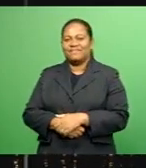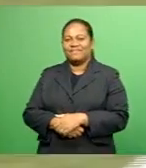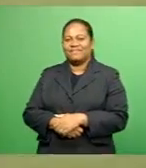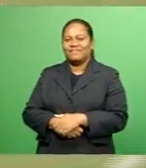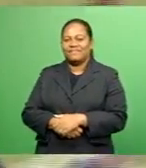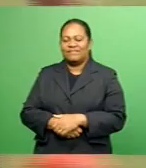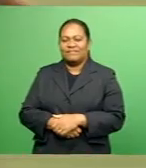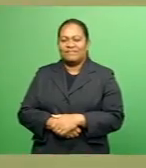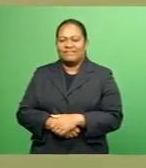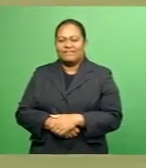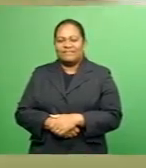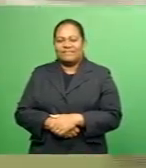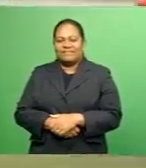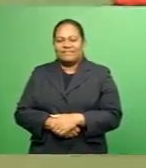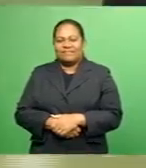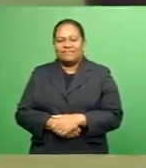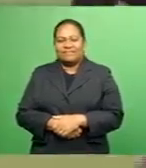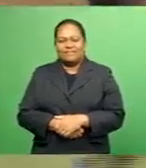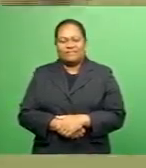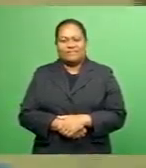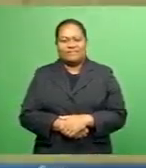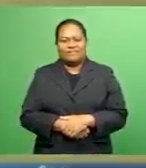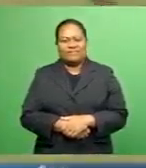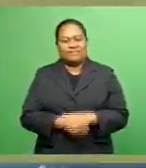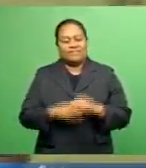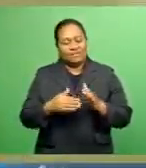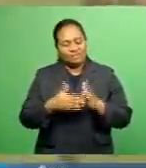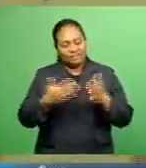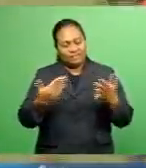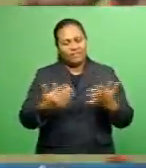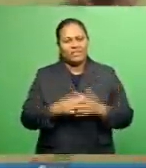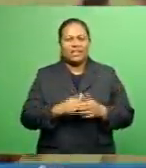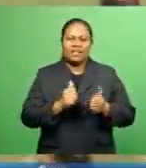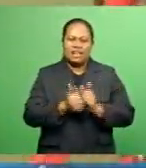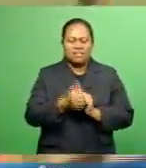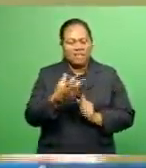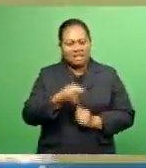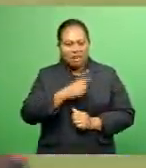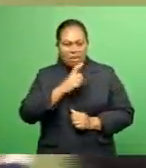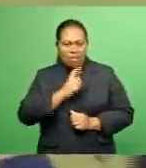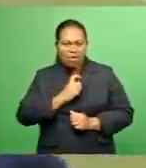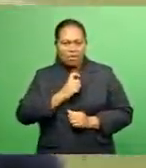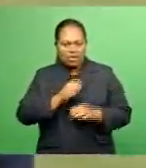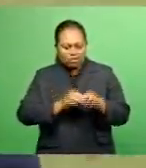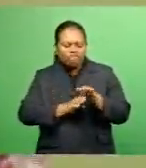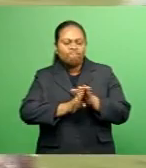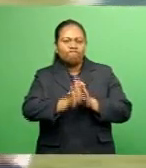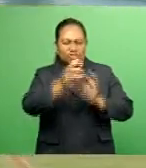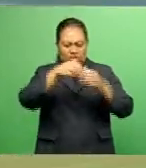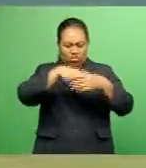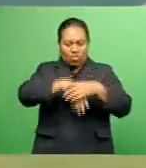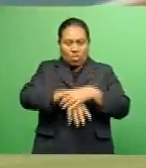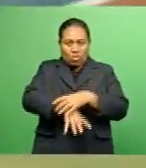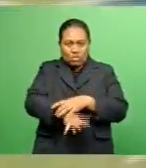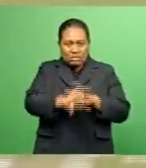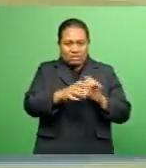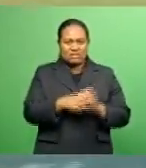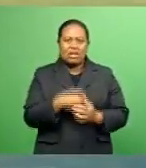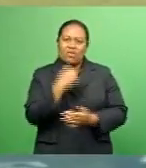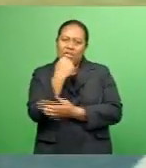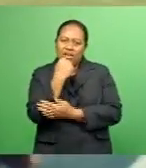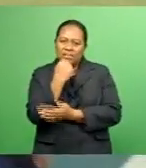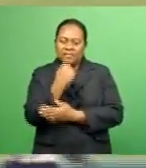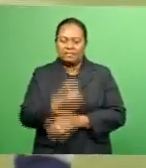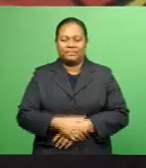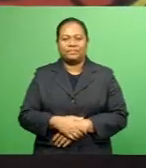reports. Fitness might be the tournament lives by its promise to develop grassroots rugby. It makes it very exciting because